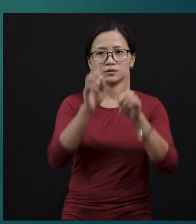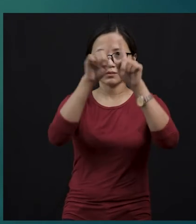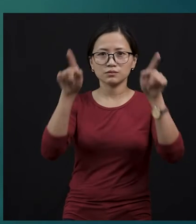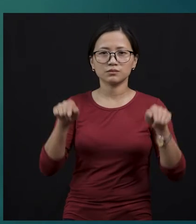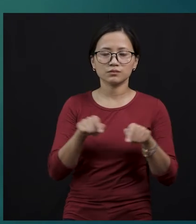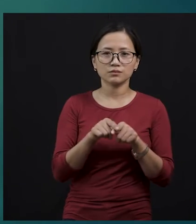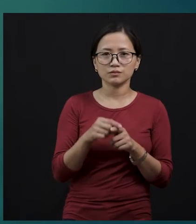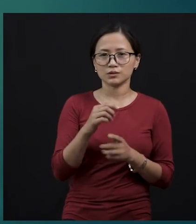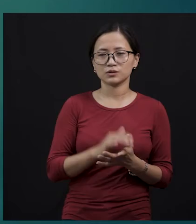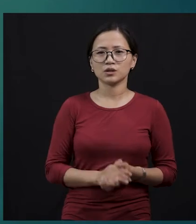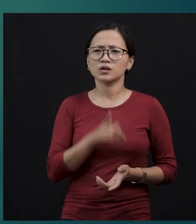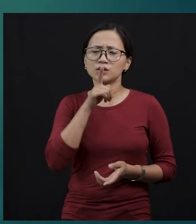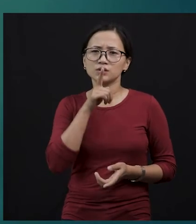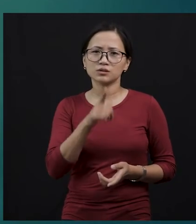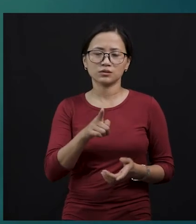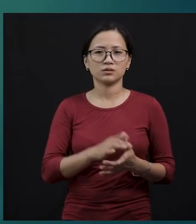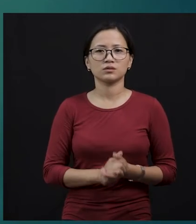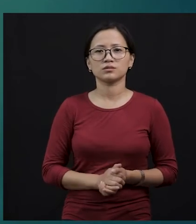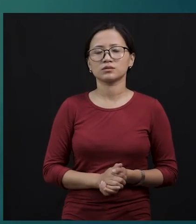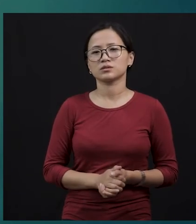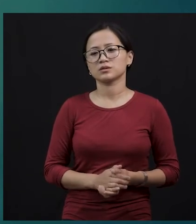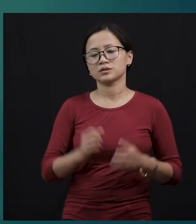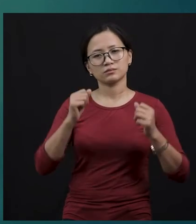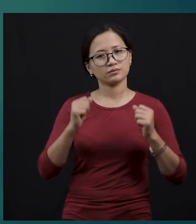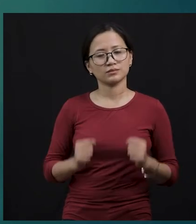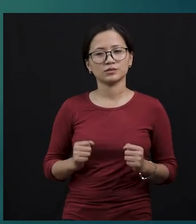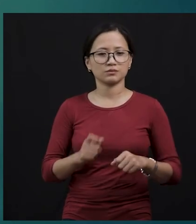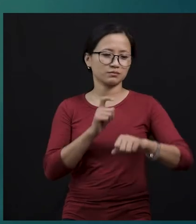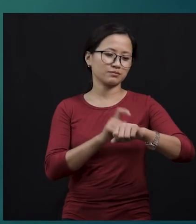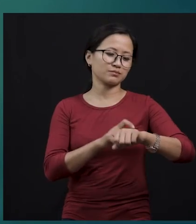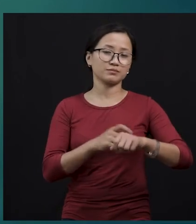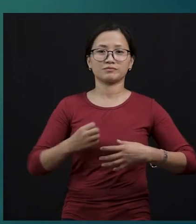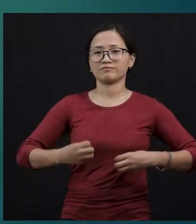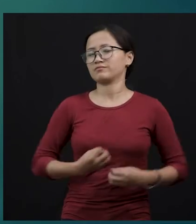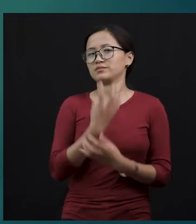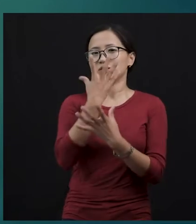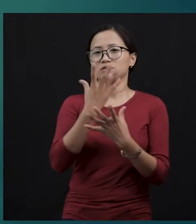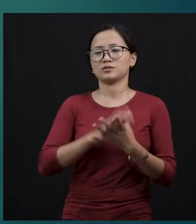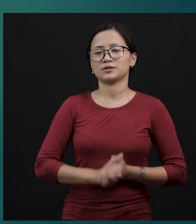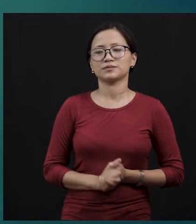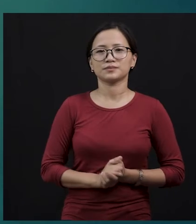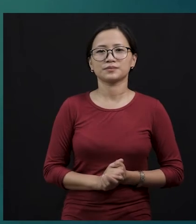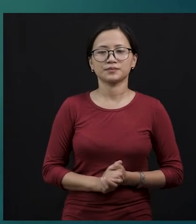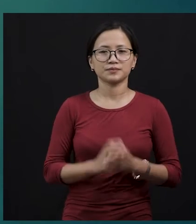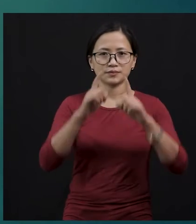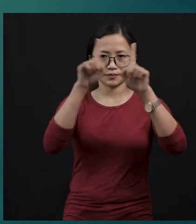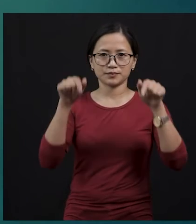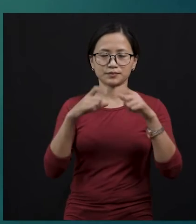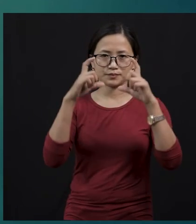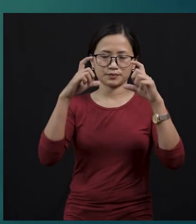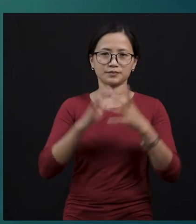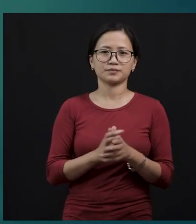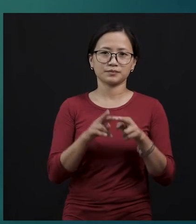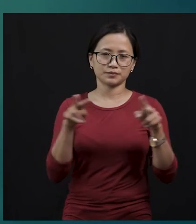picture, I'm sure you would like to go and sit there and have some time of enjoyment, right? So these are pictures of